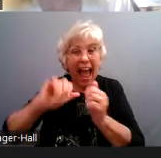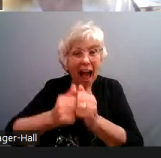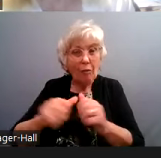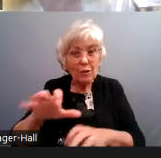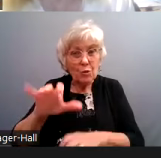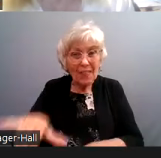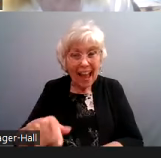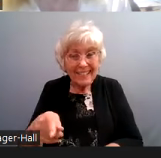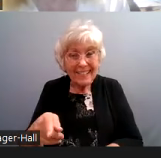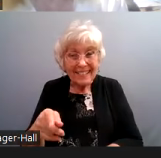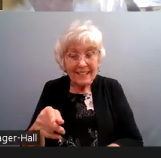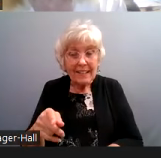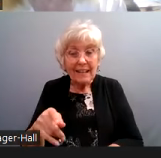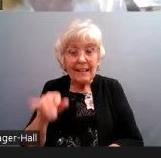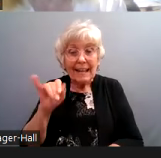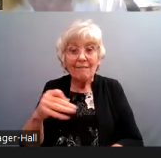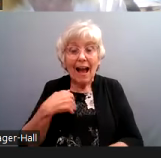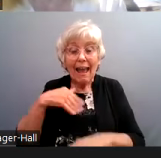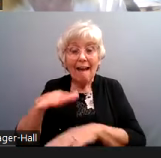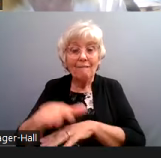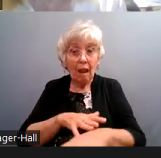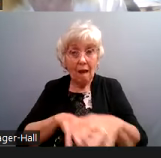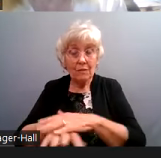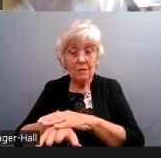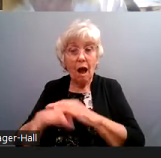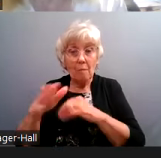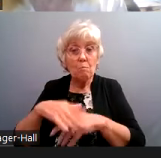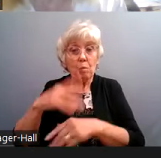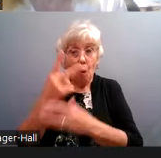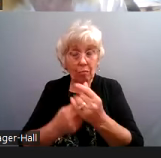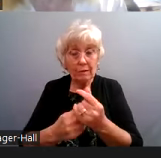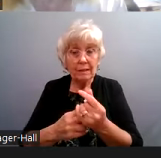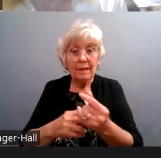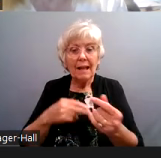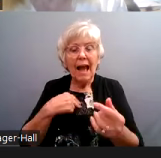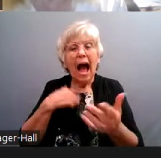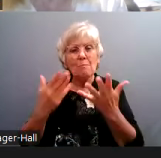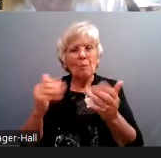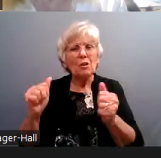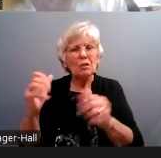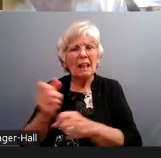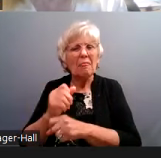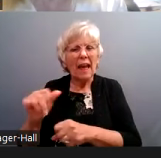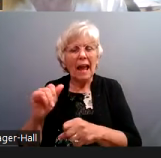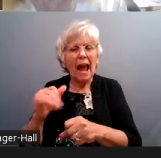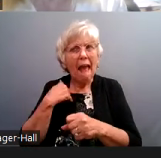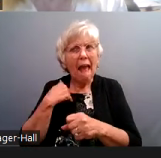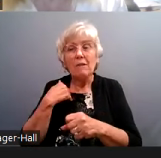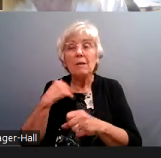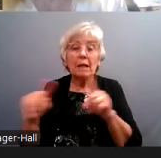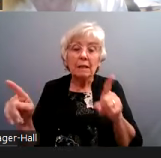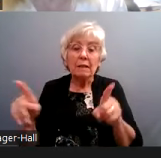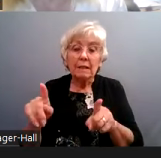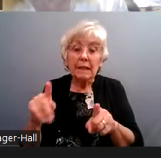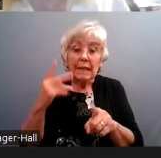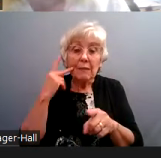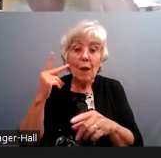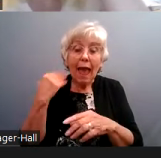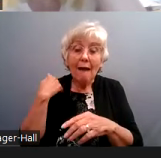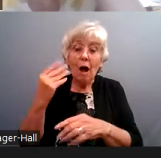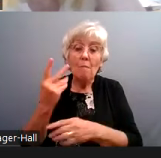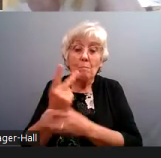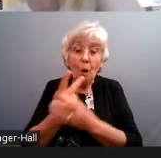you have, if I have gloves on both hands, I could probably go get some. I have some somewhere. But if you have them on both your hands,